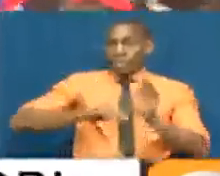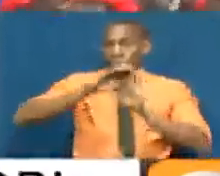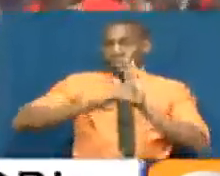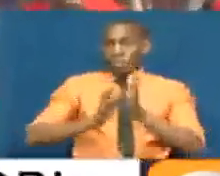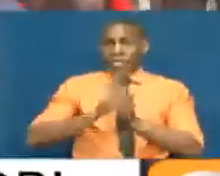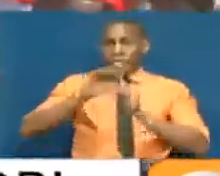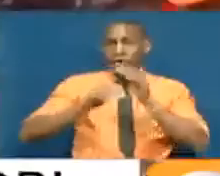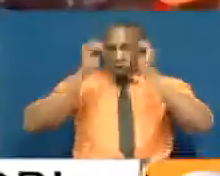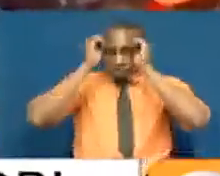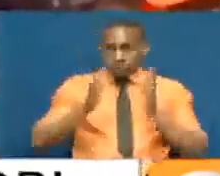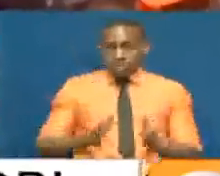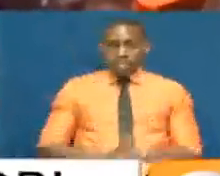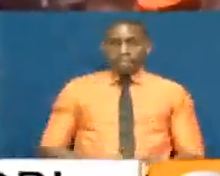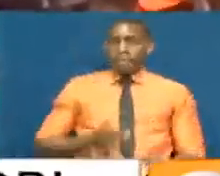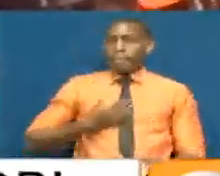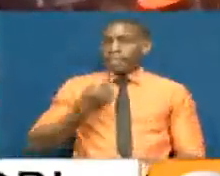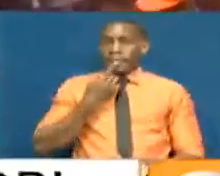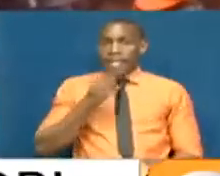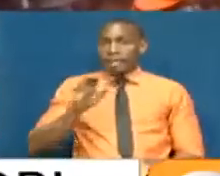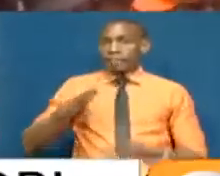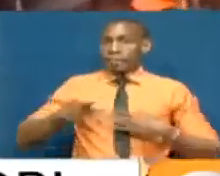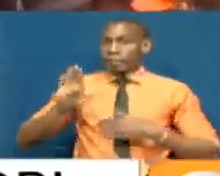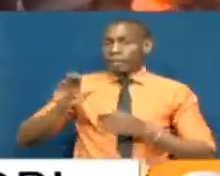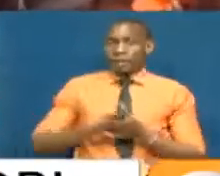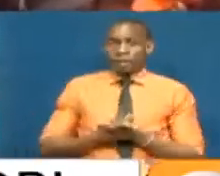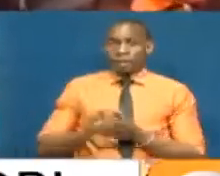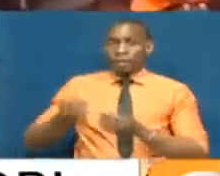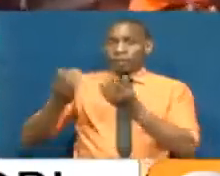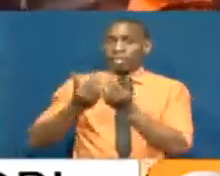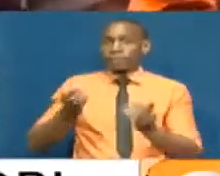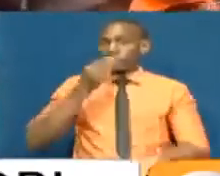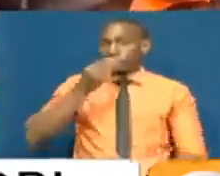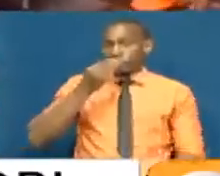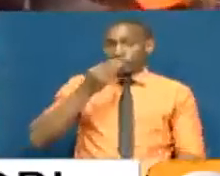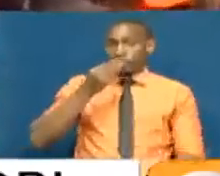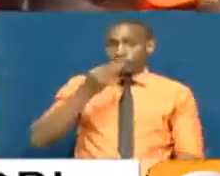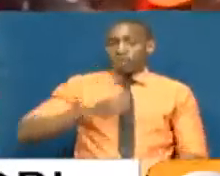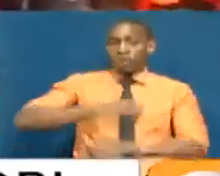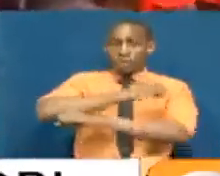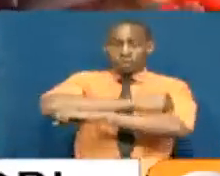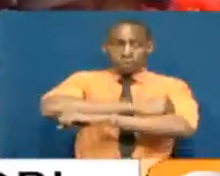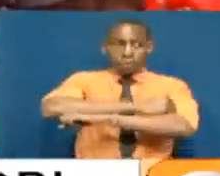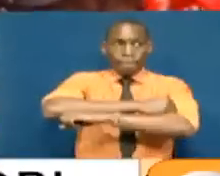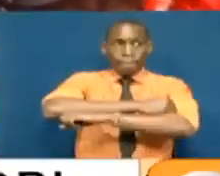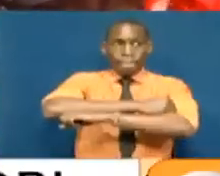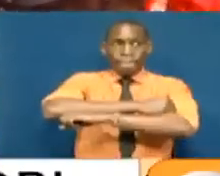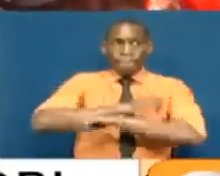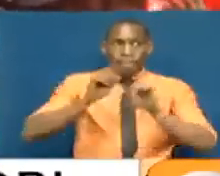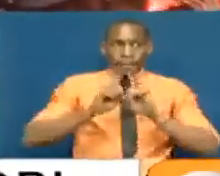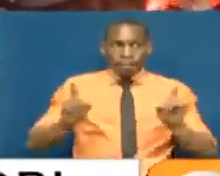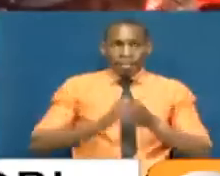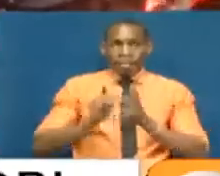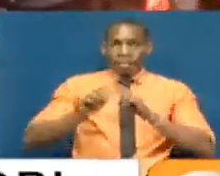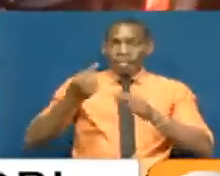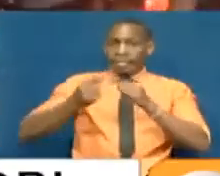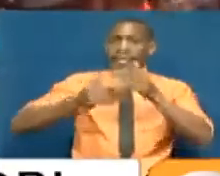for all learners. Mwambie hawa jamaa watapatia watoto chakula katika shule, eh? Lakini kuanzia